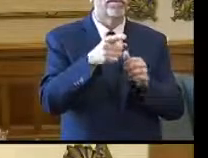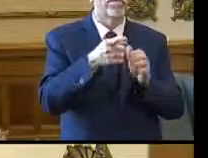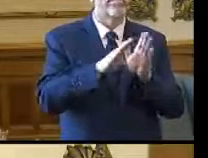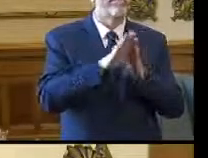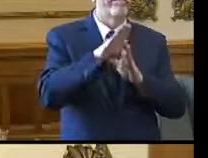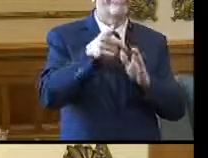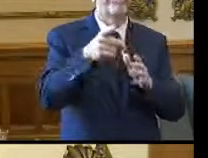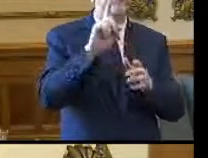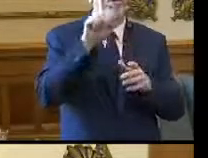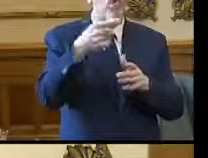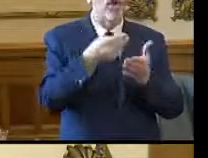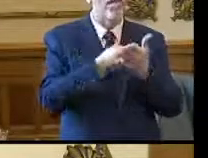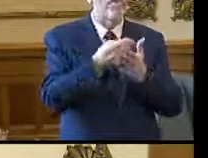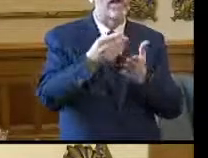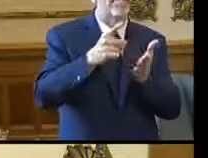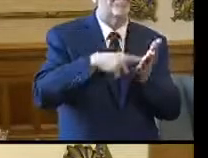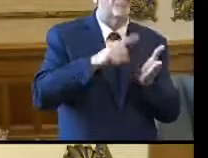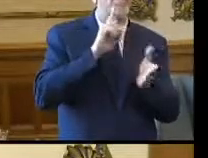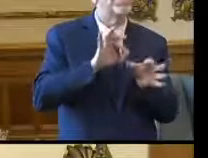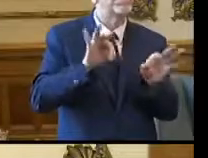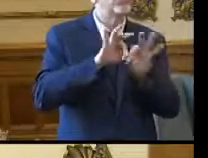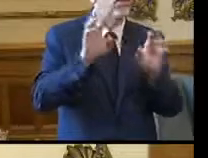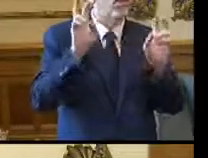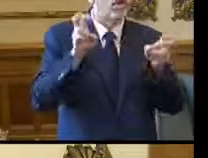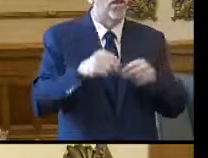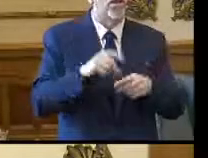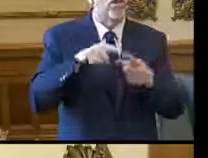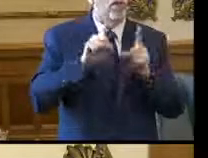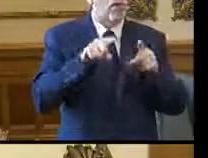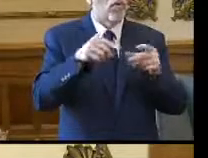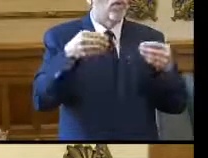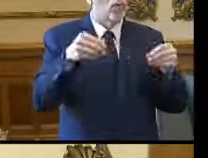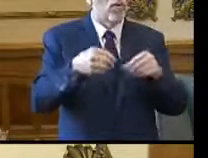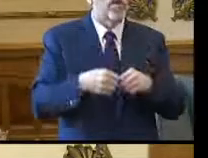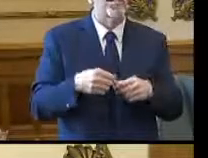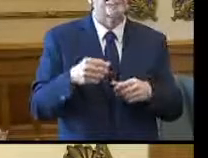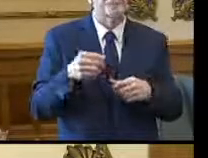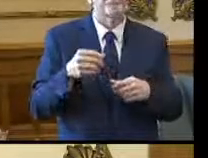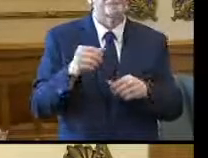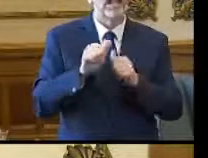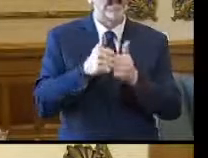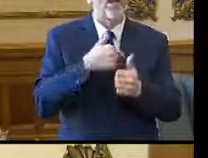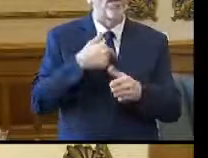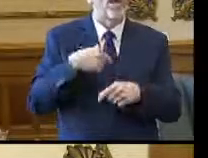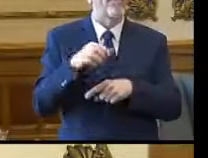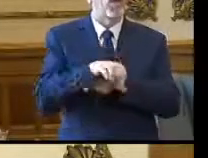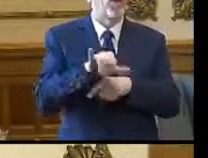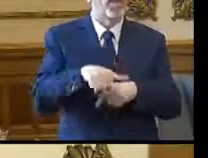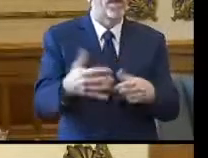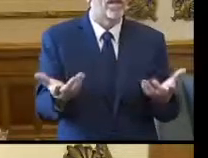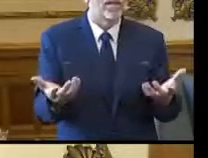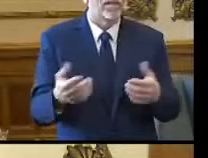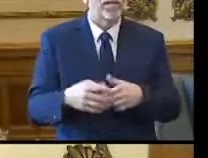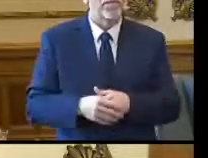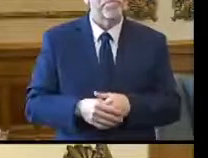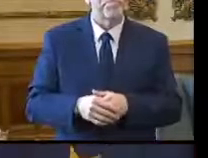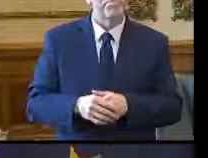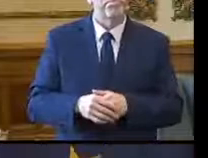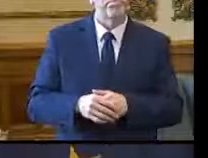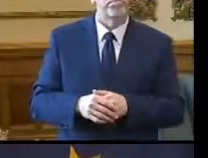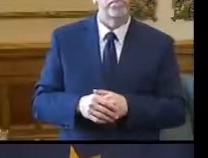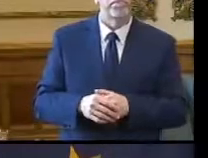only buying what's considered essential. And Vincennes, any cases of coronavirus being diagnosed or treated